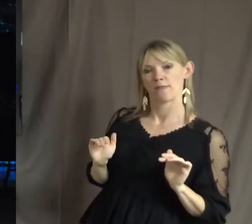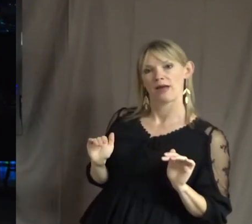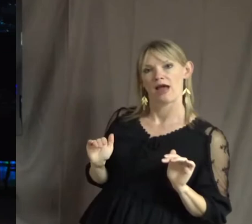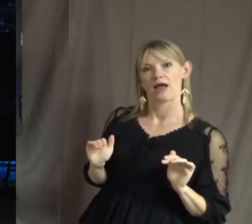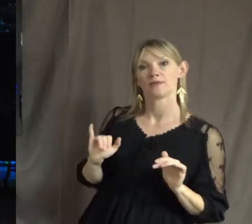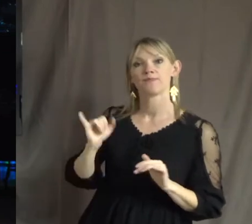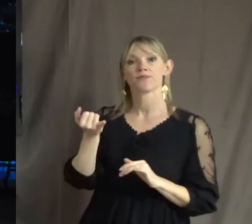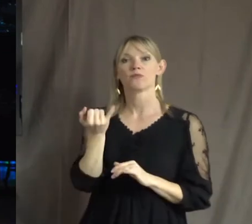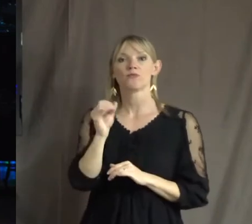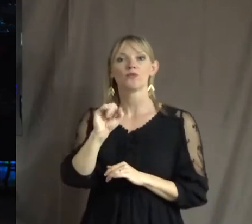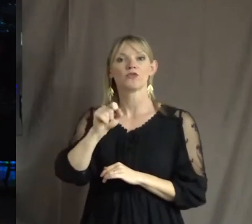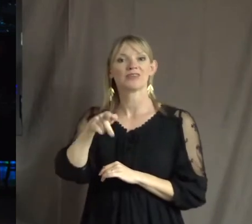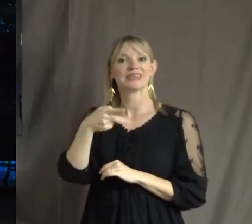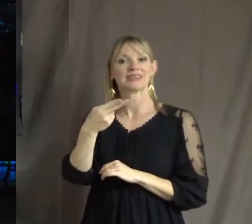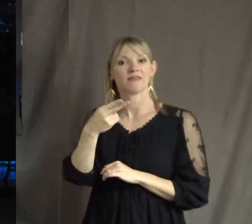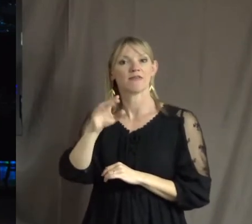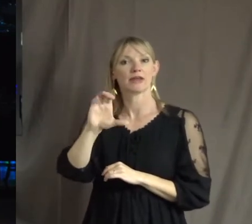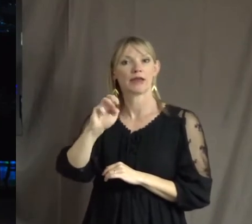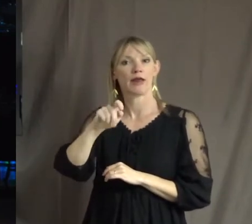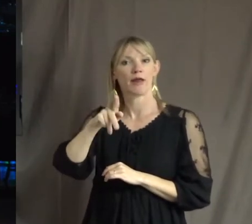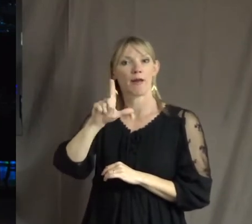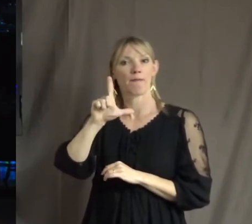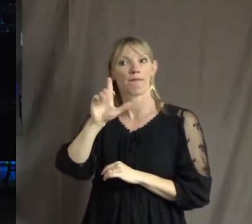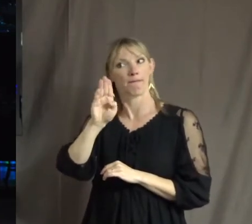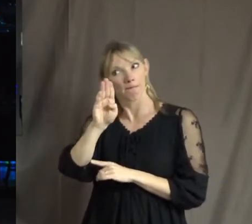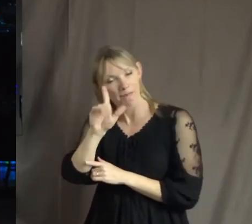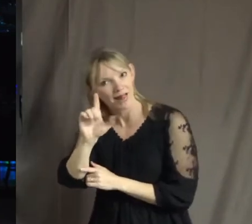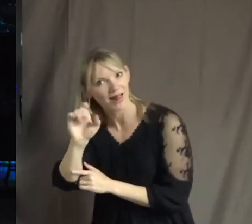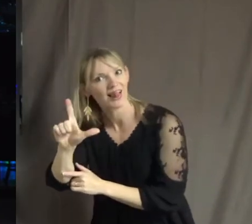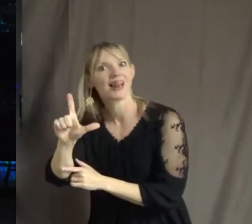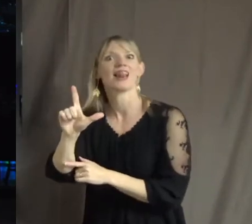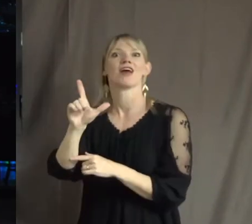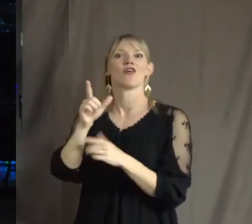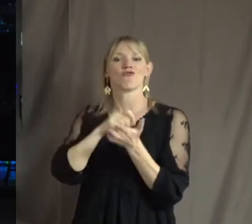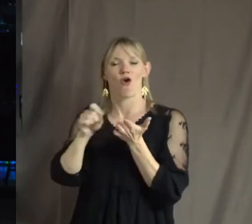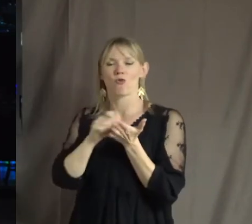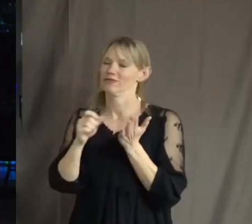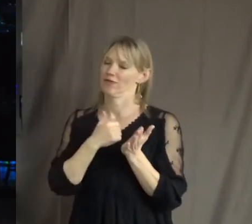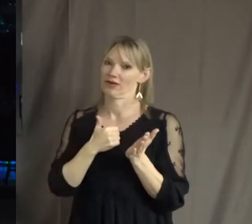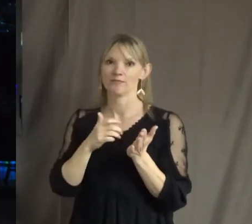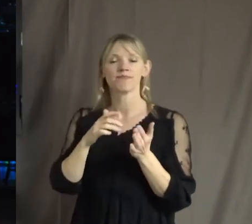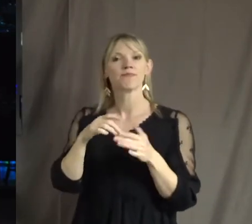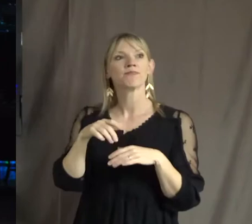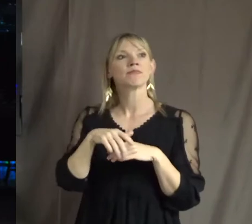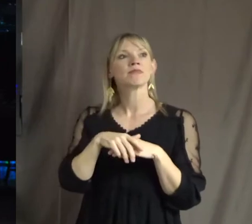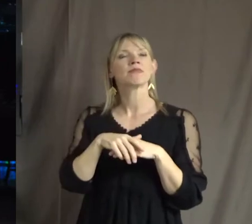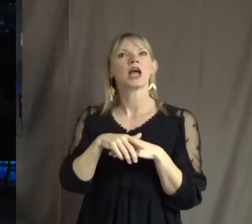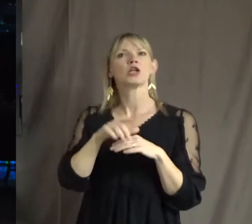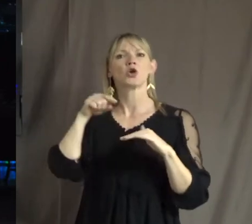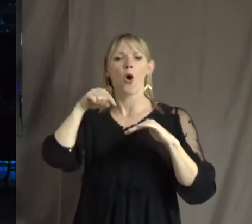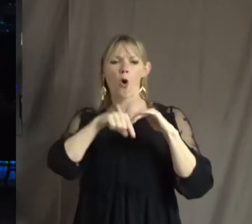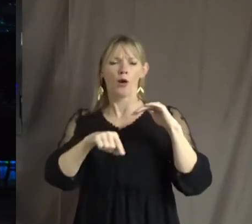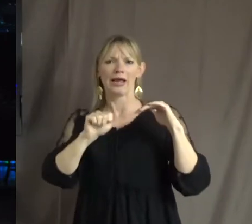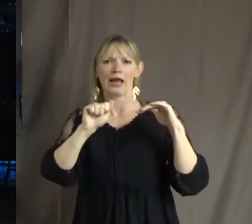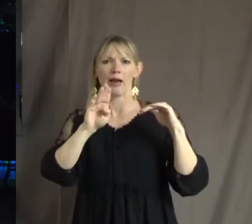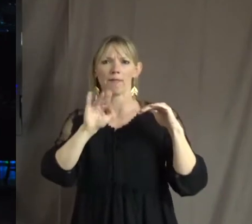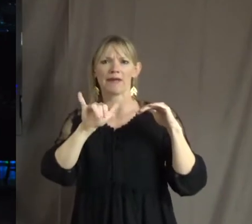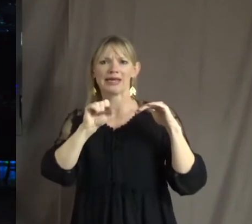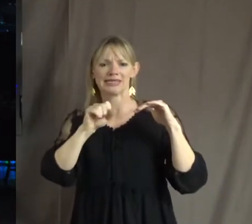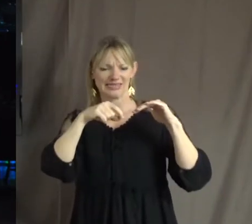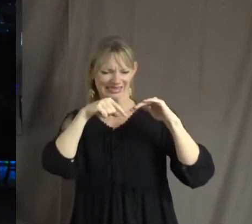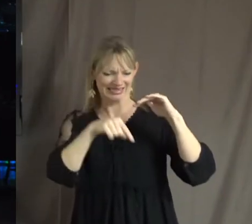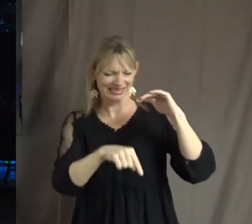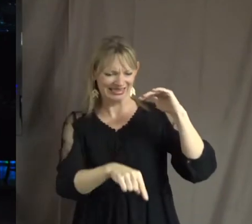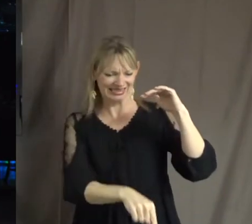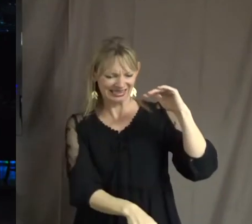Campbell, he said, "It is going down into the abyss that we recover the